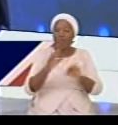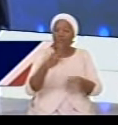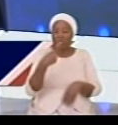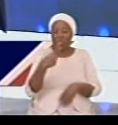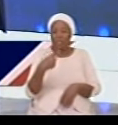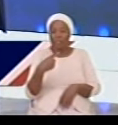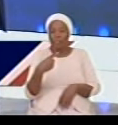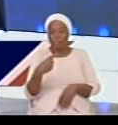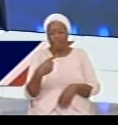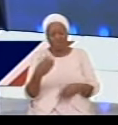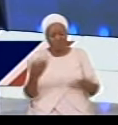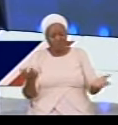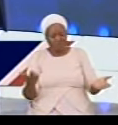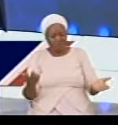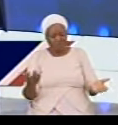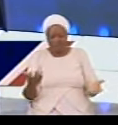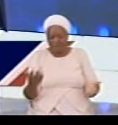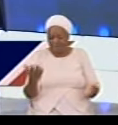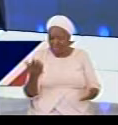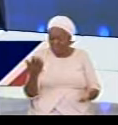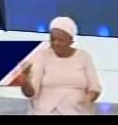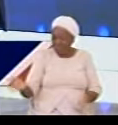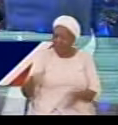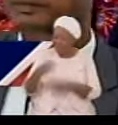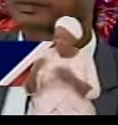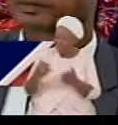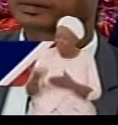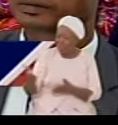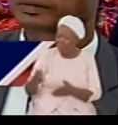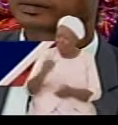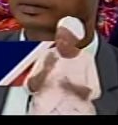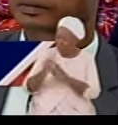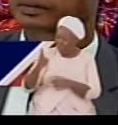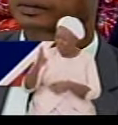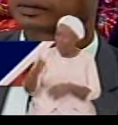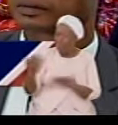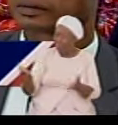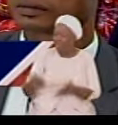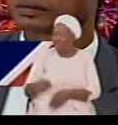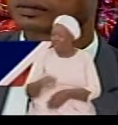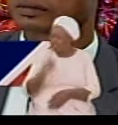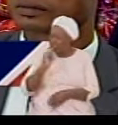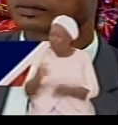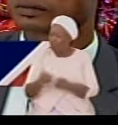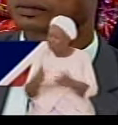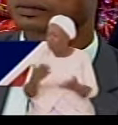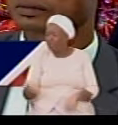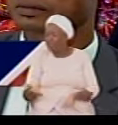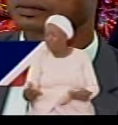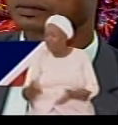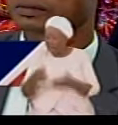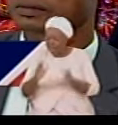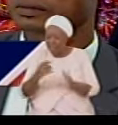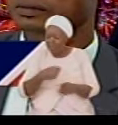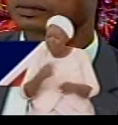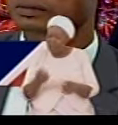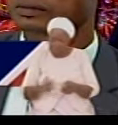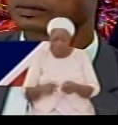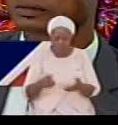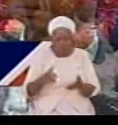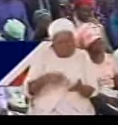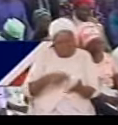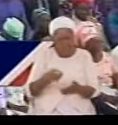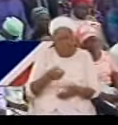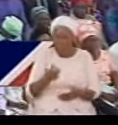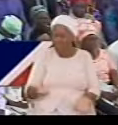say, when are they going to stop all this? Are we going to read the whole Bible in one message? Thank God you are